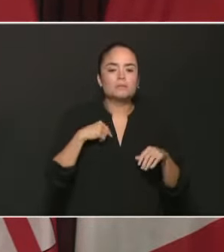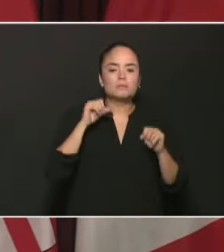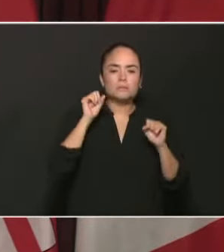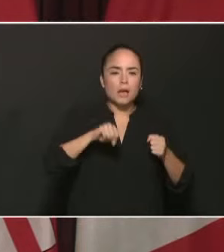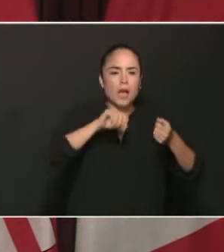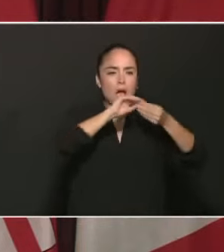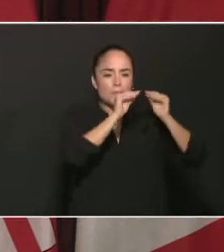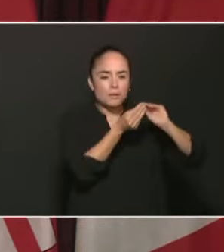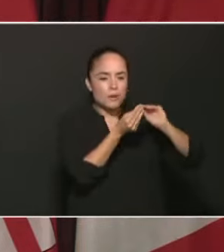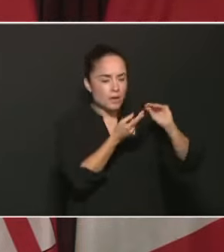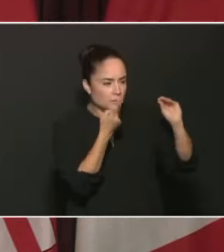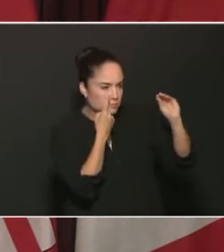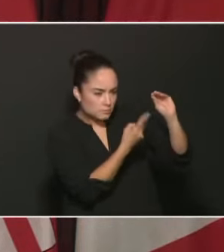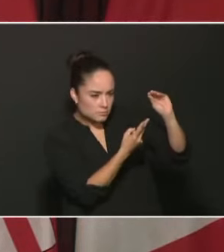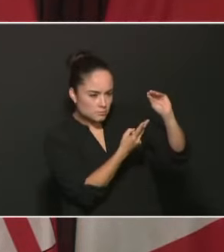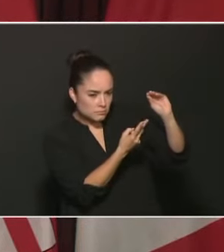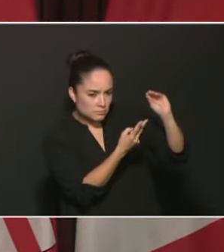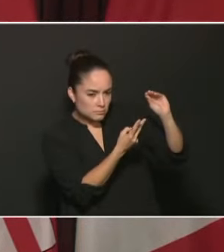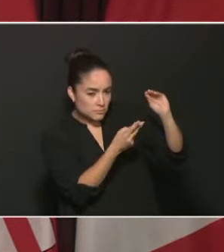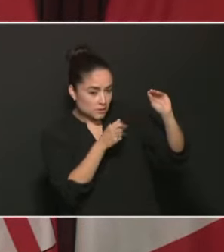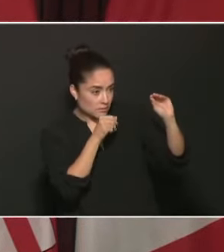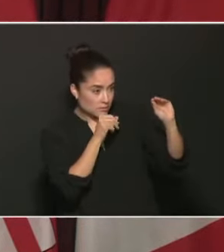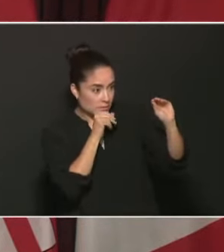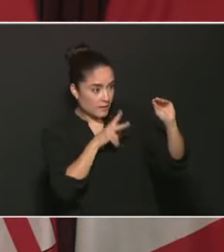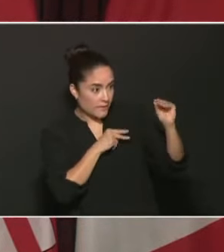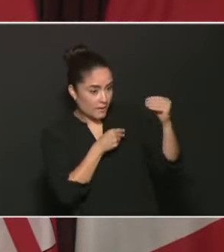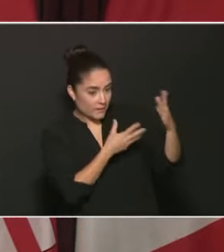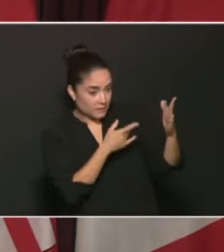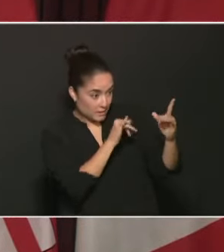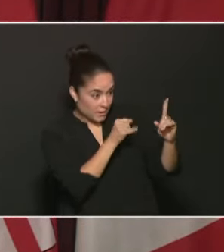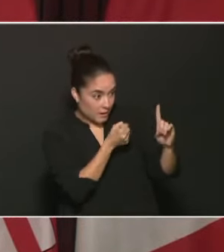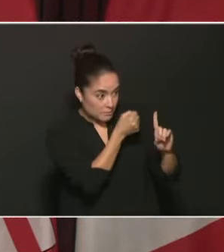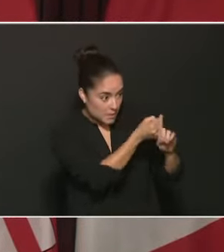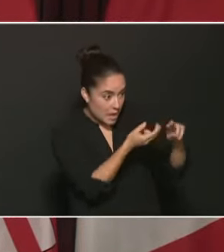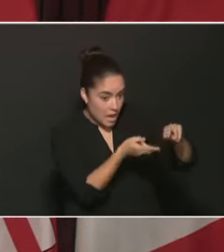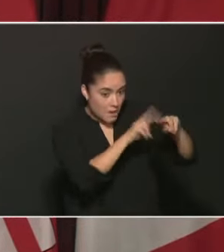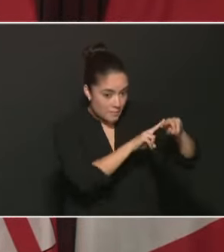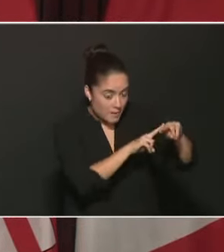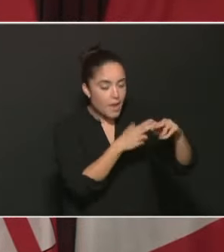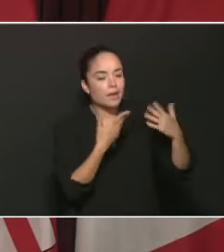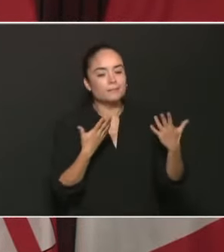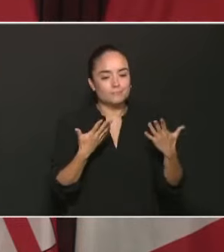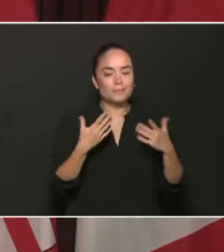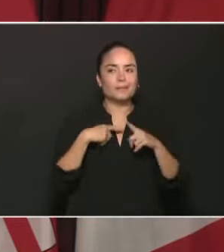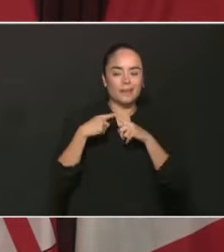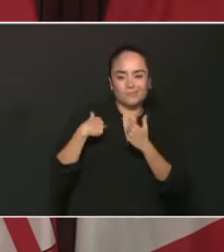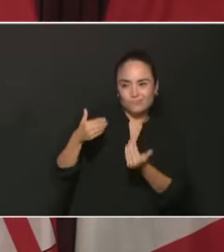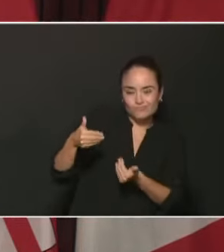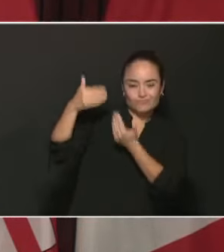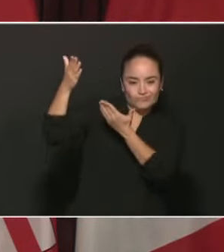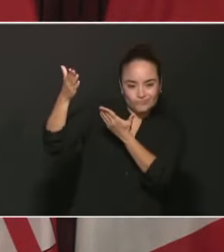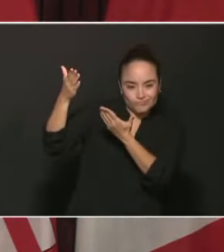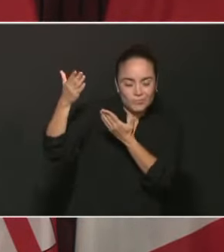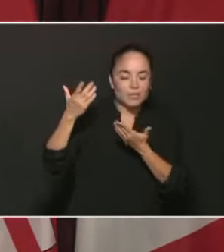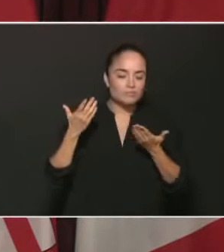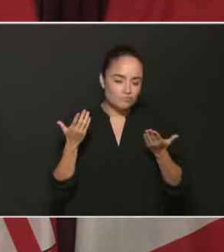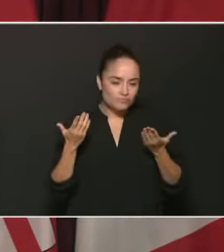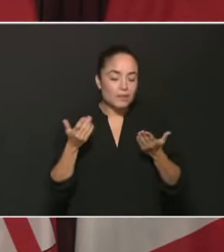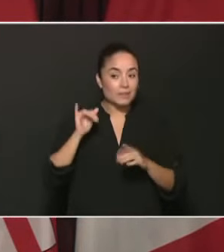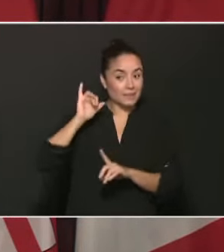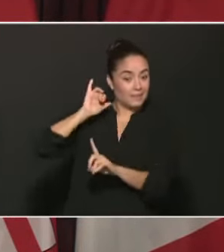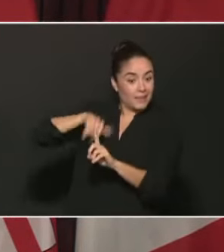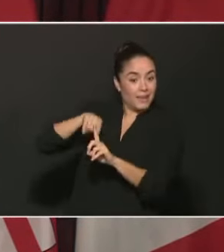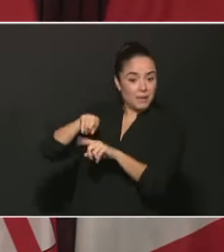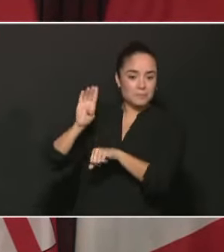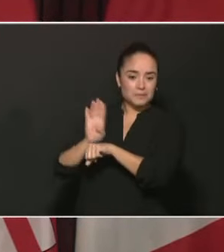Thanksgiving, that we'll be able to make a recommendation to government to further open up any businesses that have had untowards or negative effects. But as